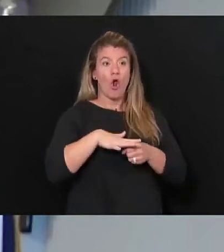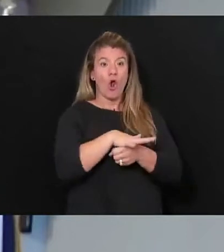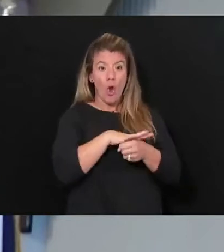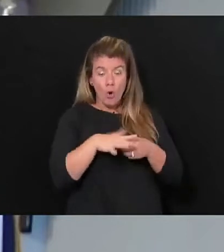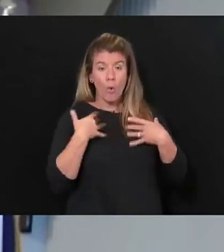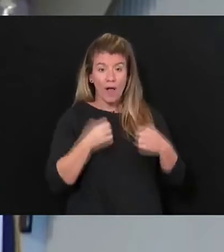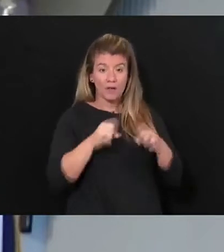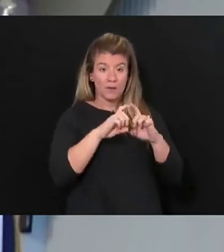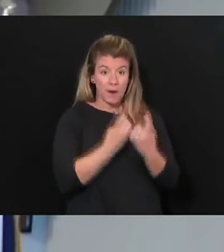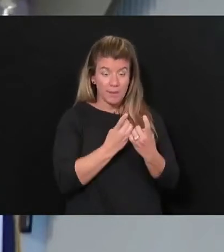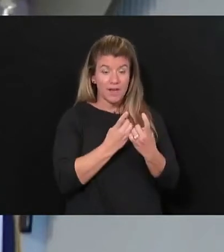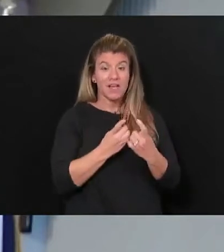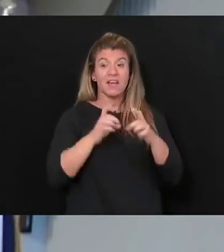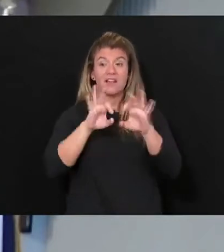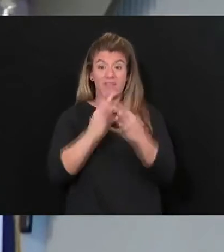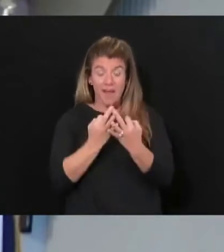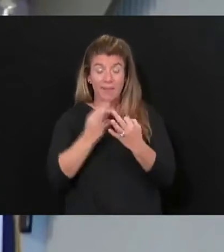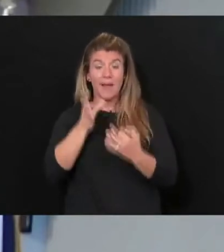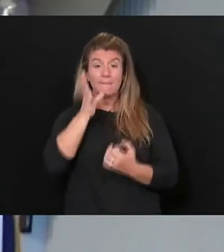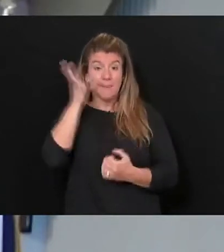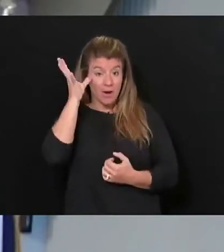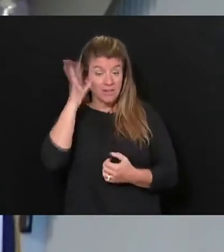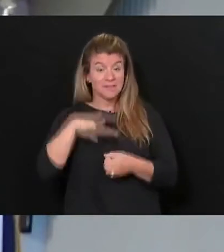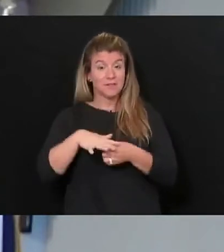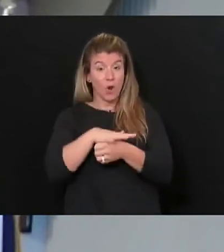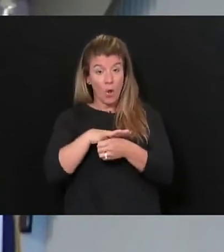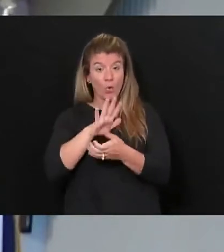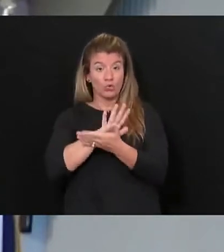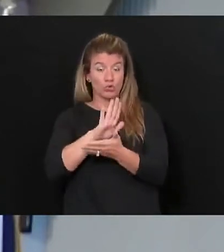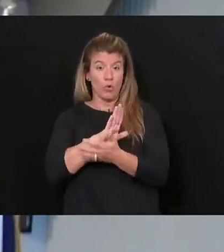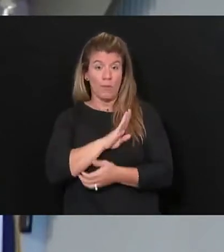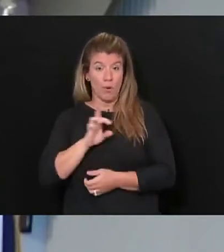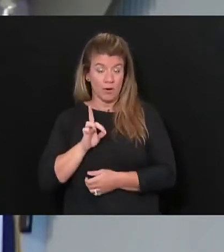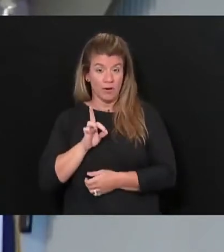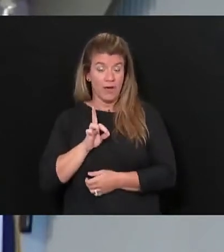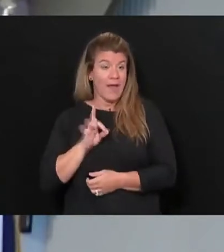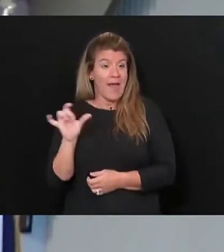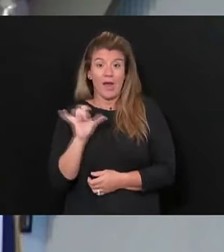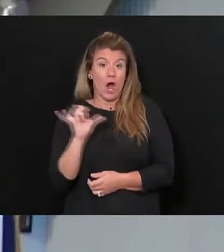boards, to the families and the parents, as well as local journalists. You might go